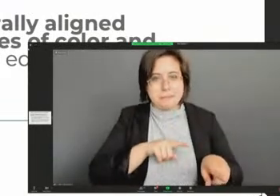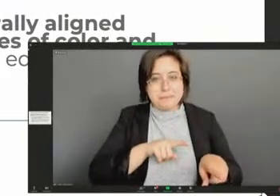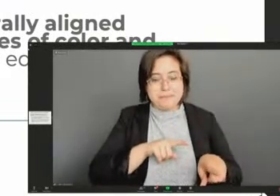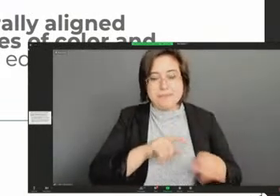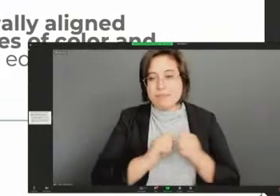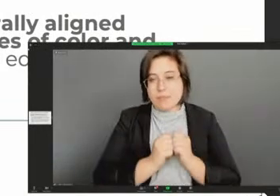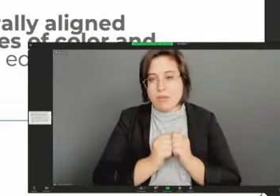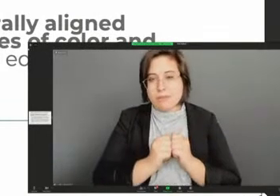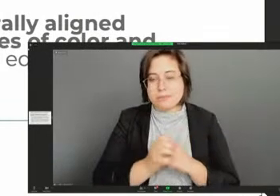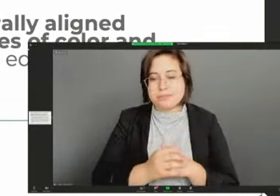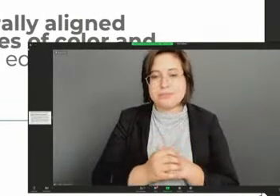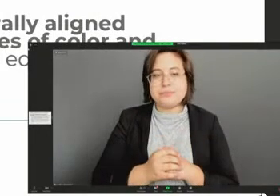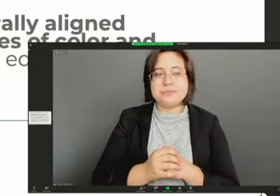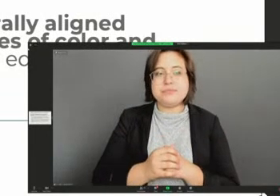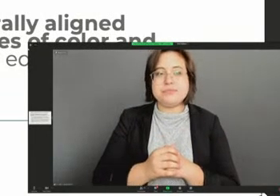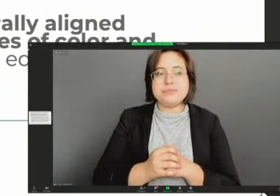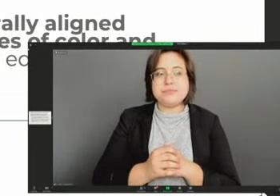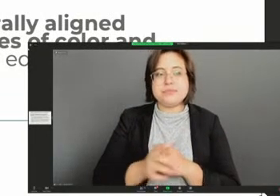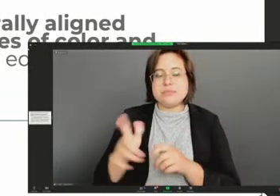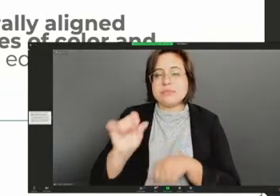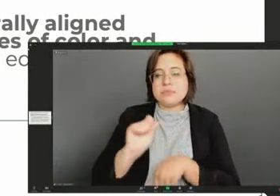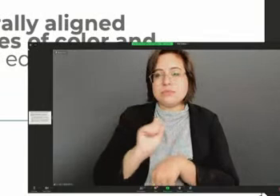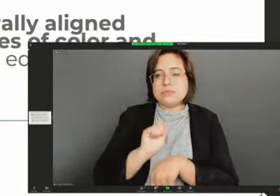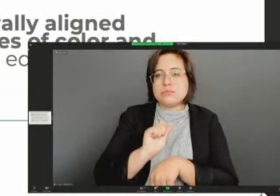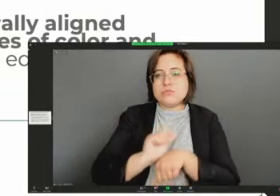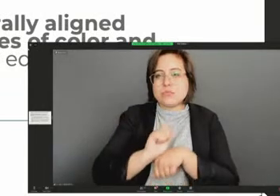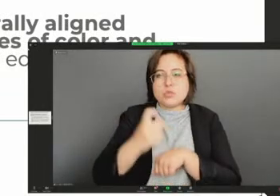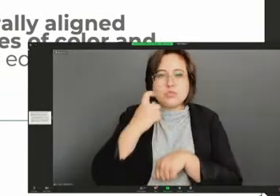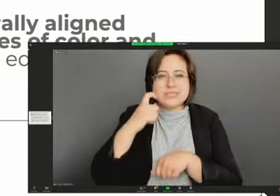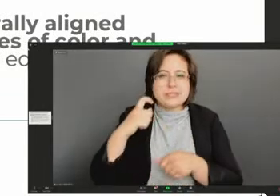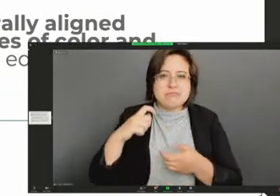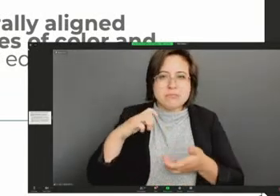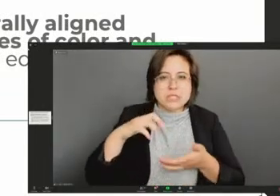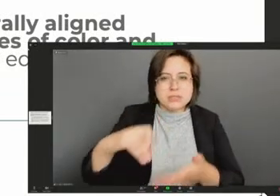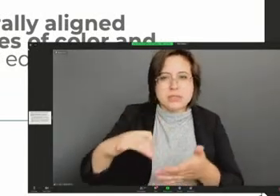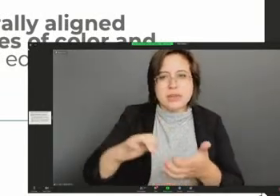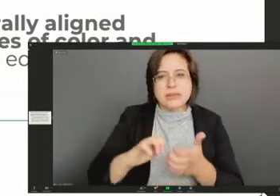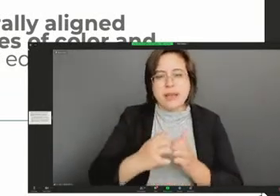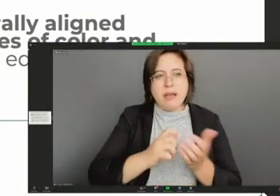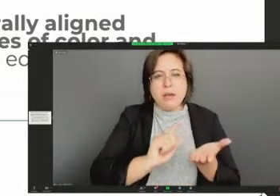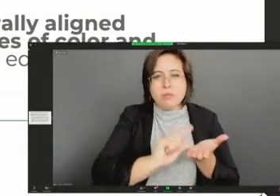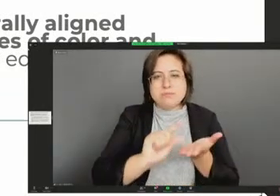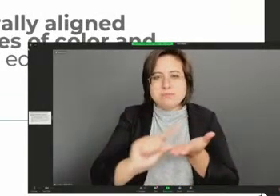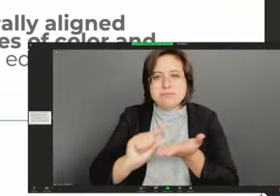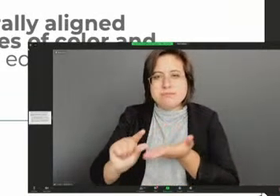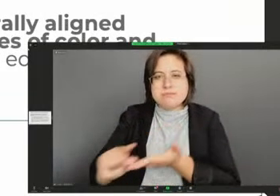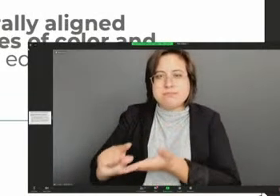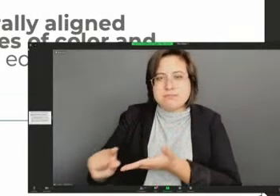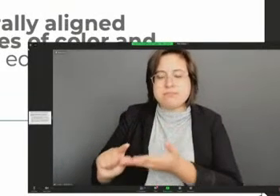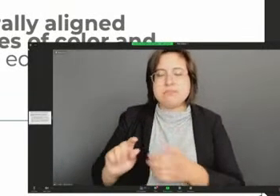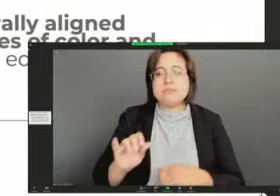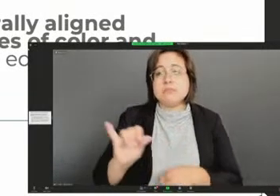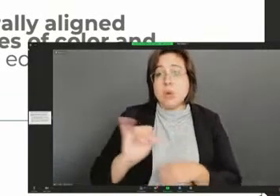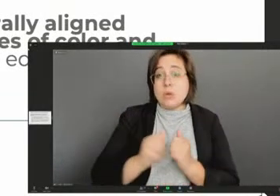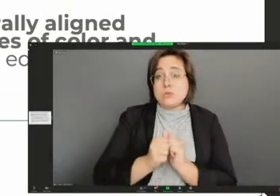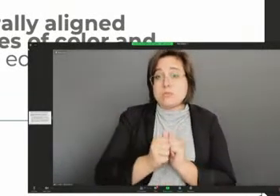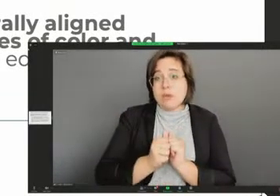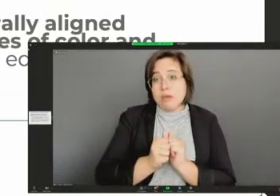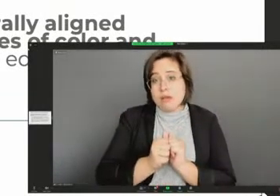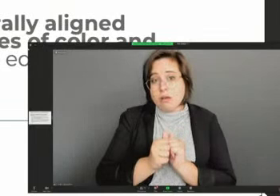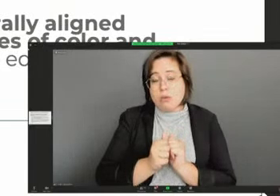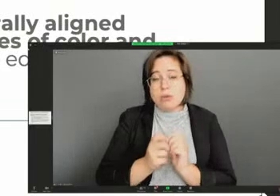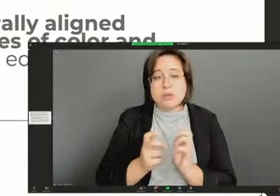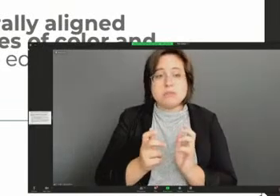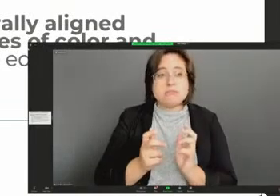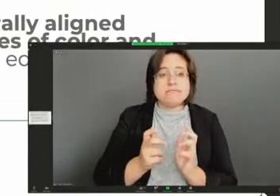by looking at how the resources are being allocated and as well as how funds are being